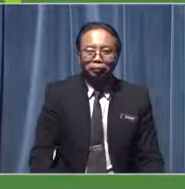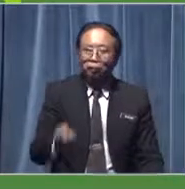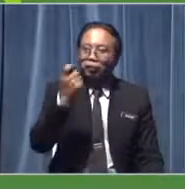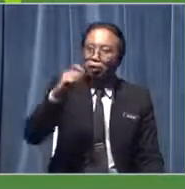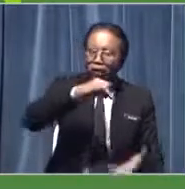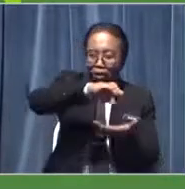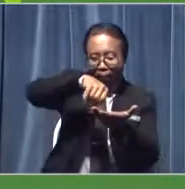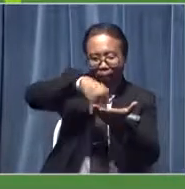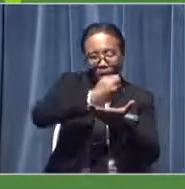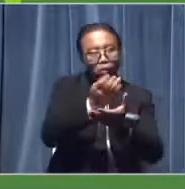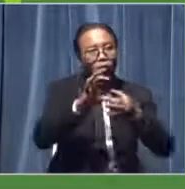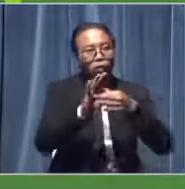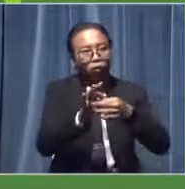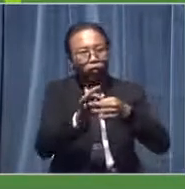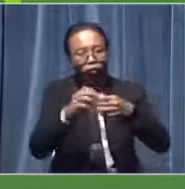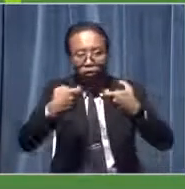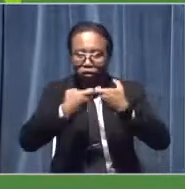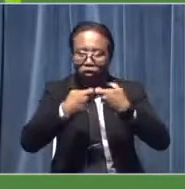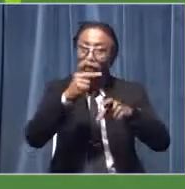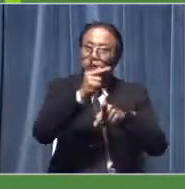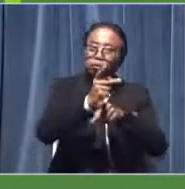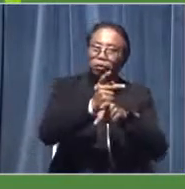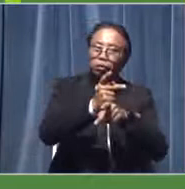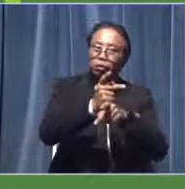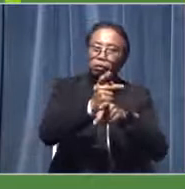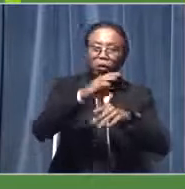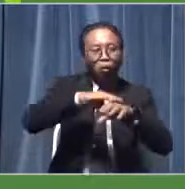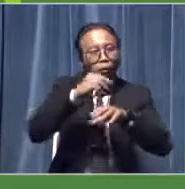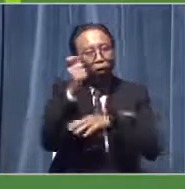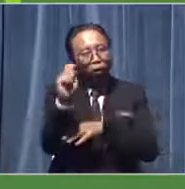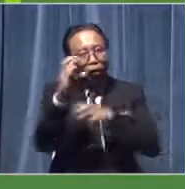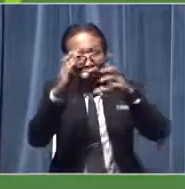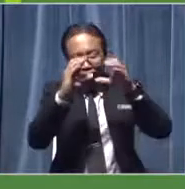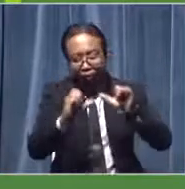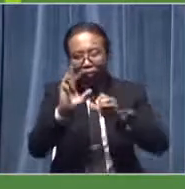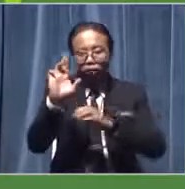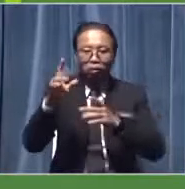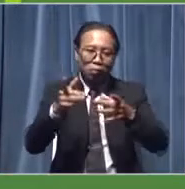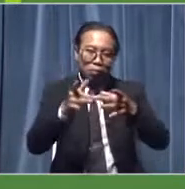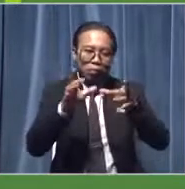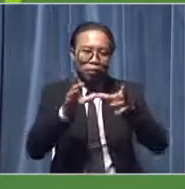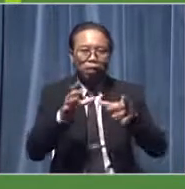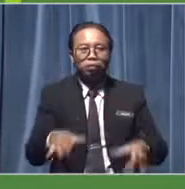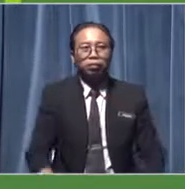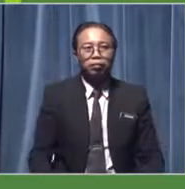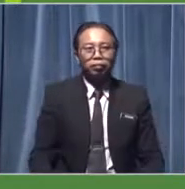the amount of charge stored on the capacitor plates.